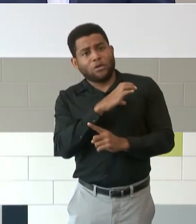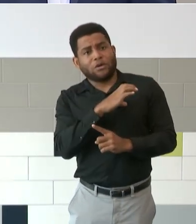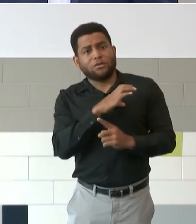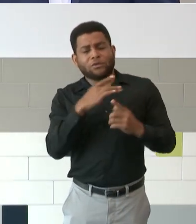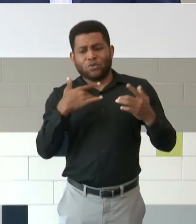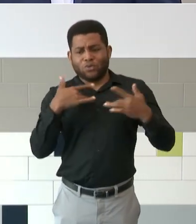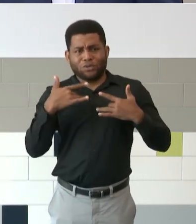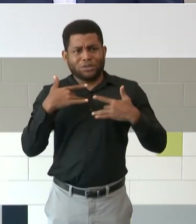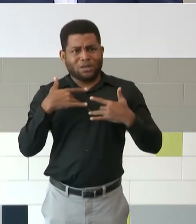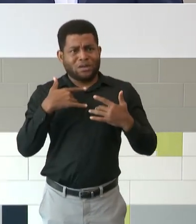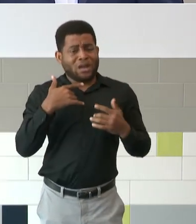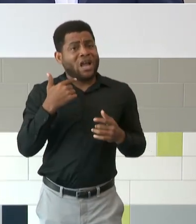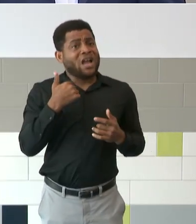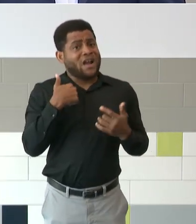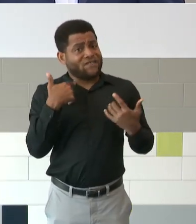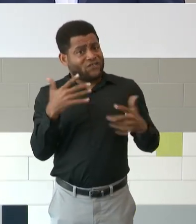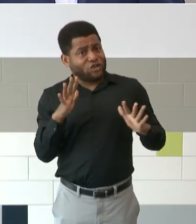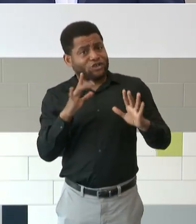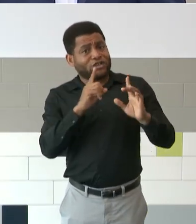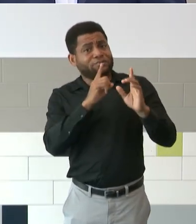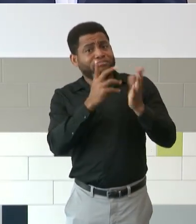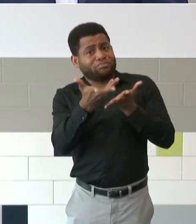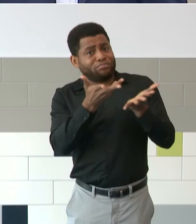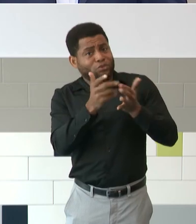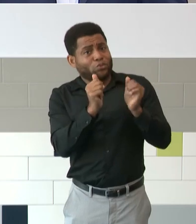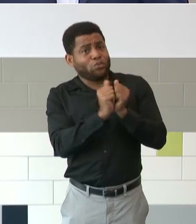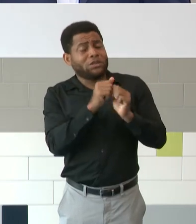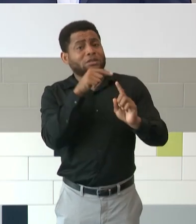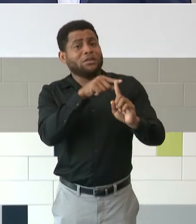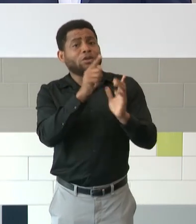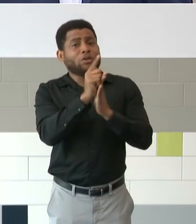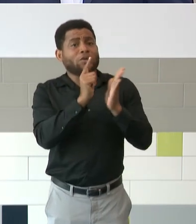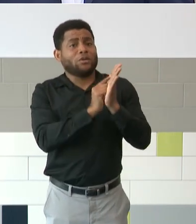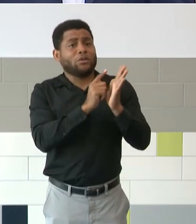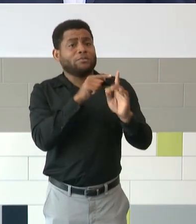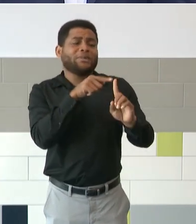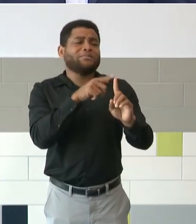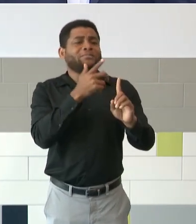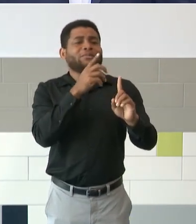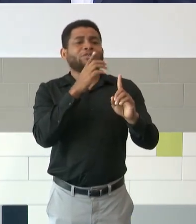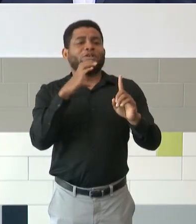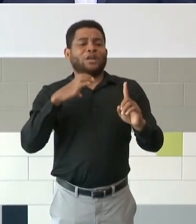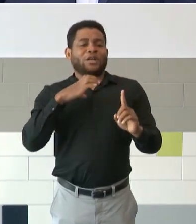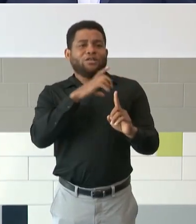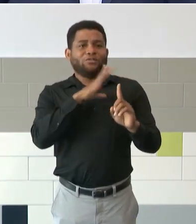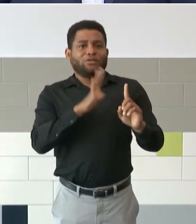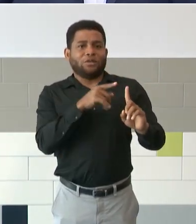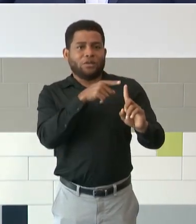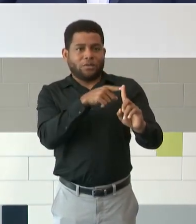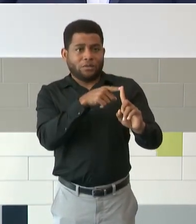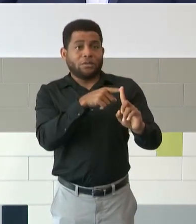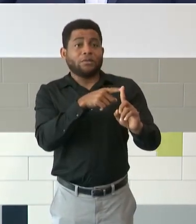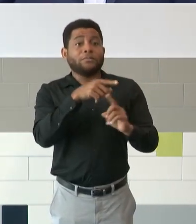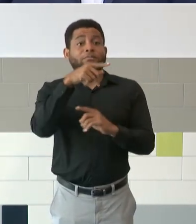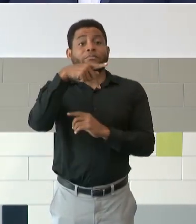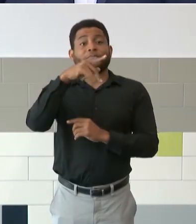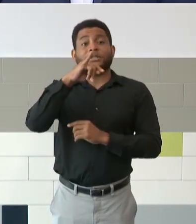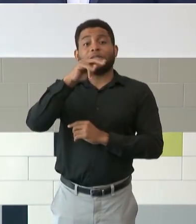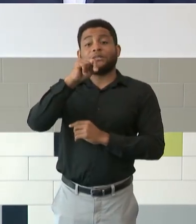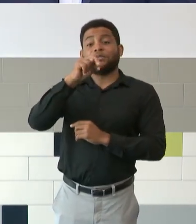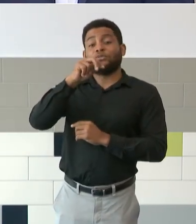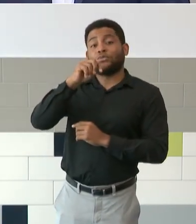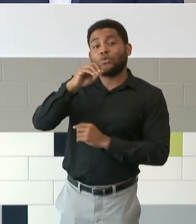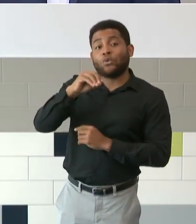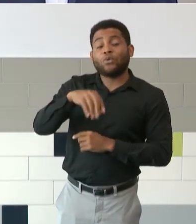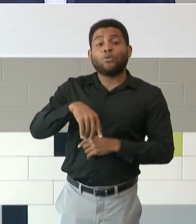2 lawmakers who said, Pinto and Muriel, who said they will be taking action this fall to try and further some